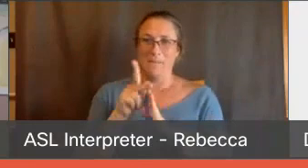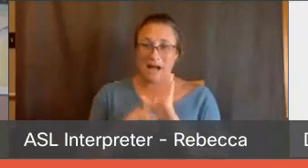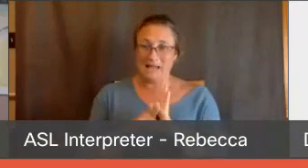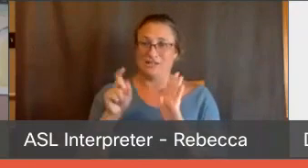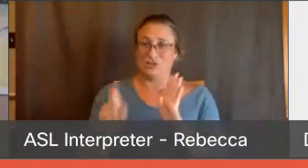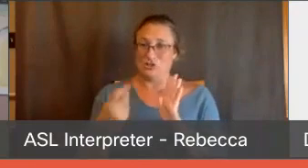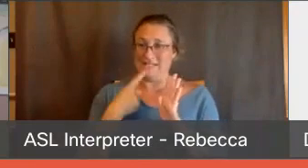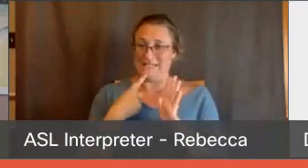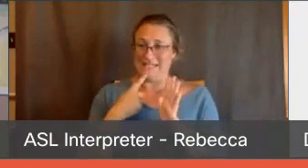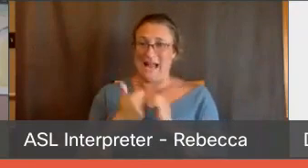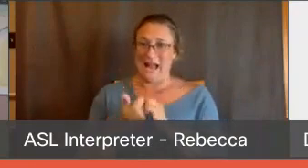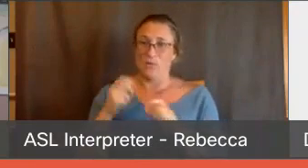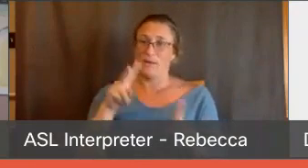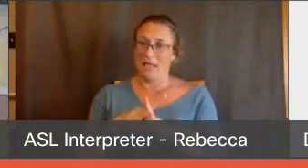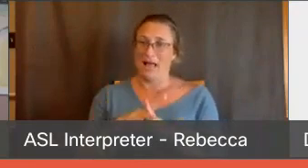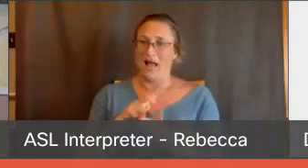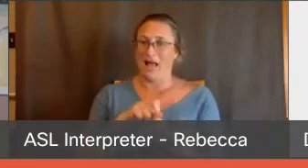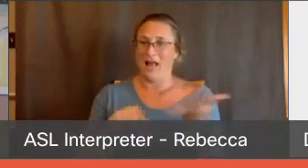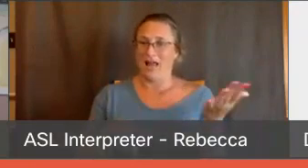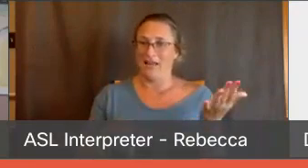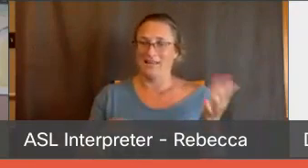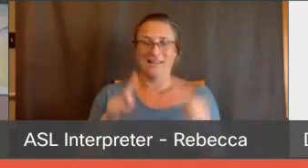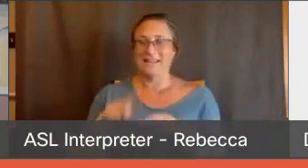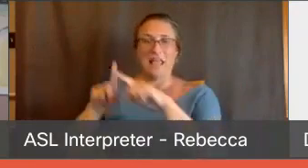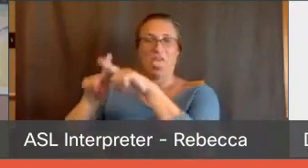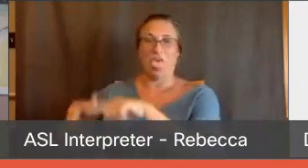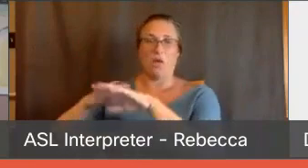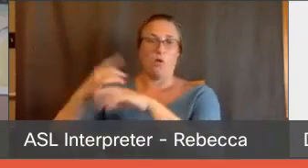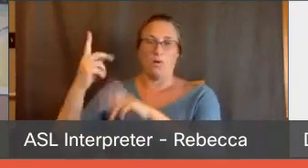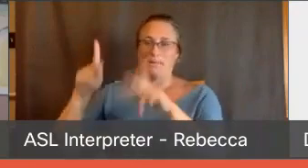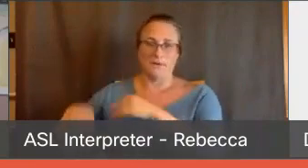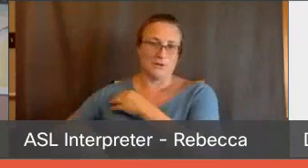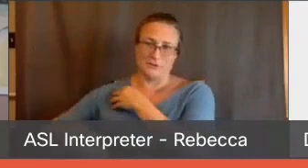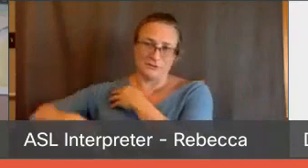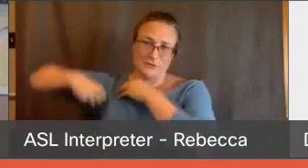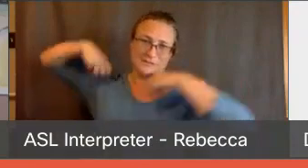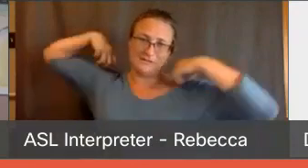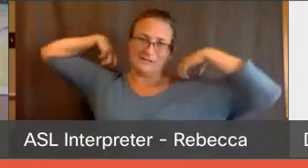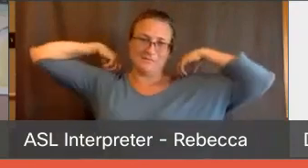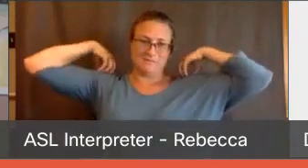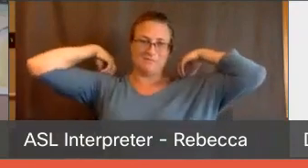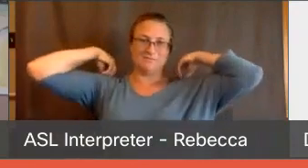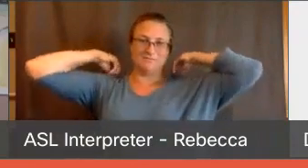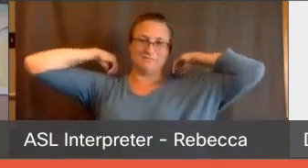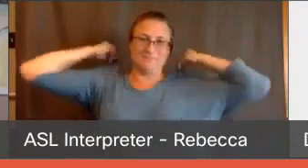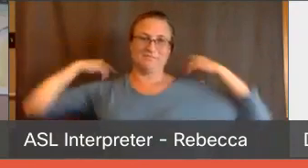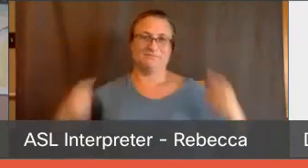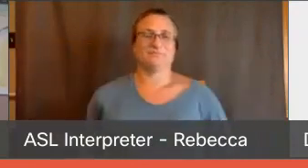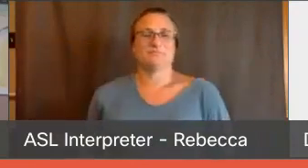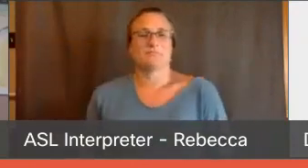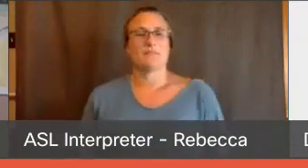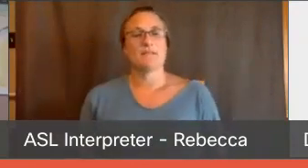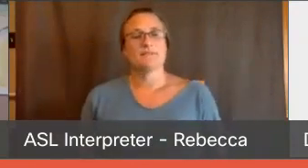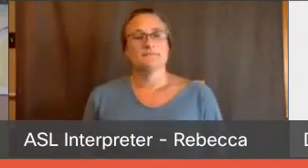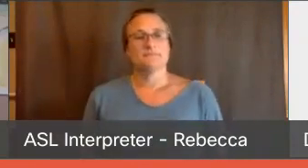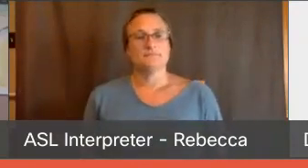we apply these concepts or these supports for trauma-informed care and cultural sensitivity into the work we do.